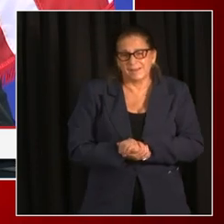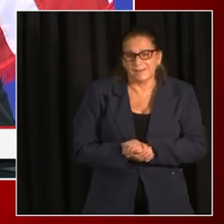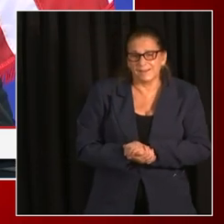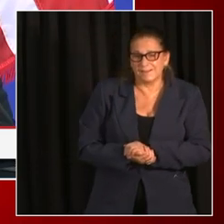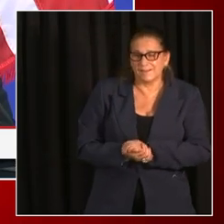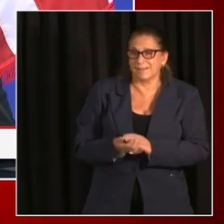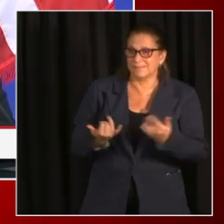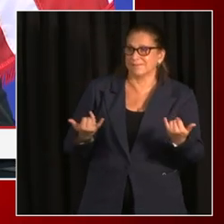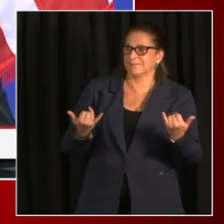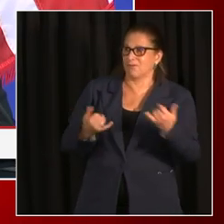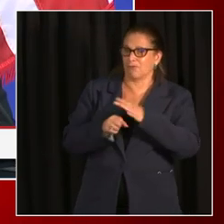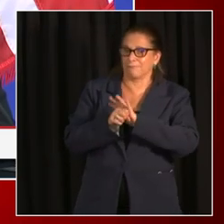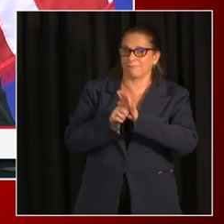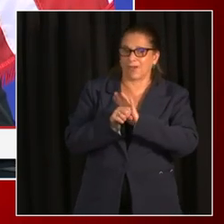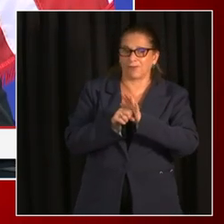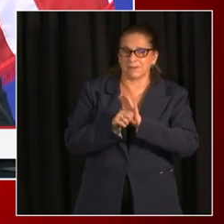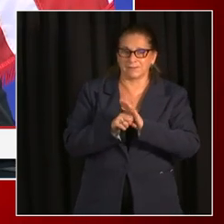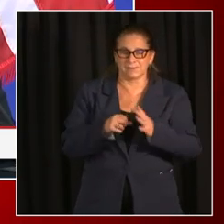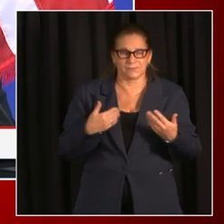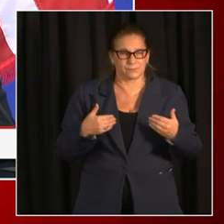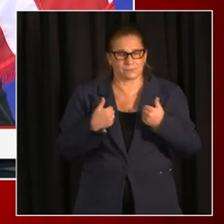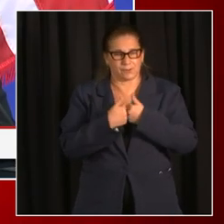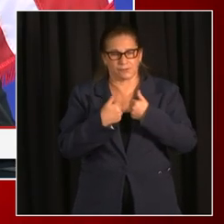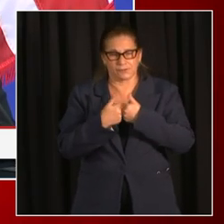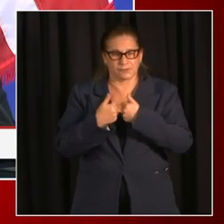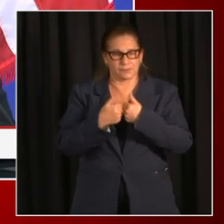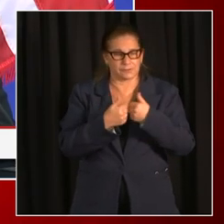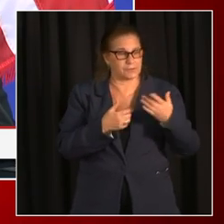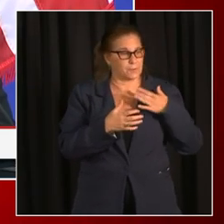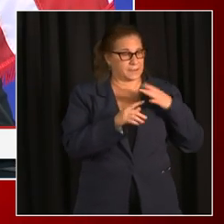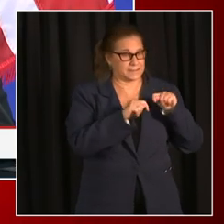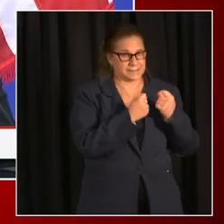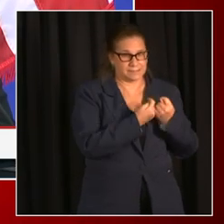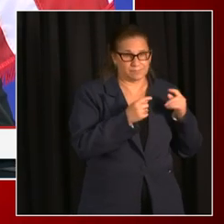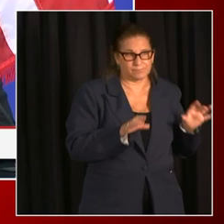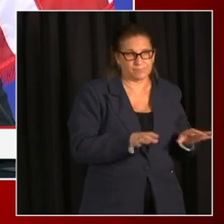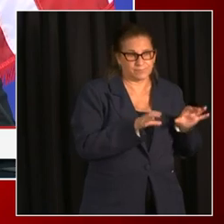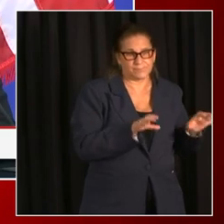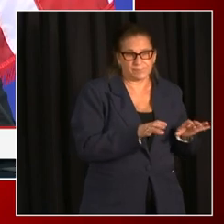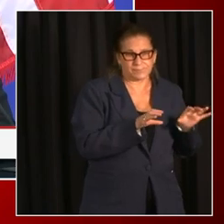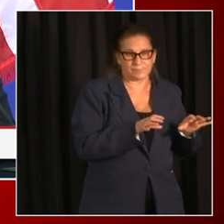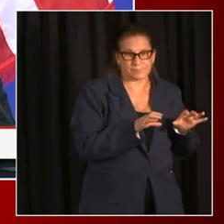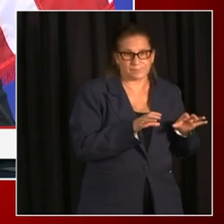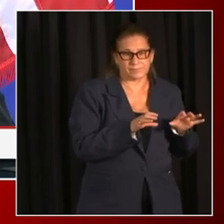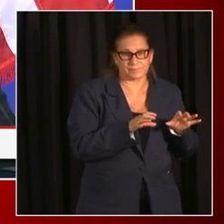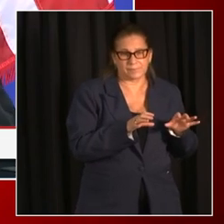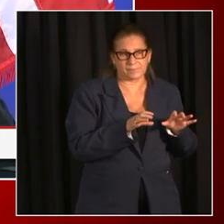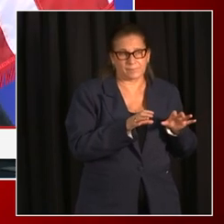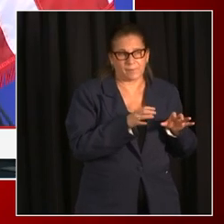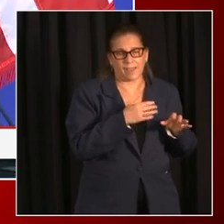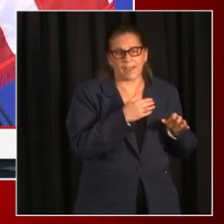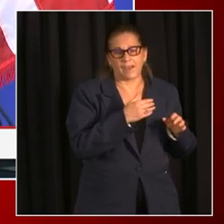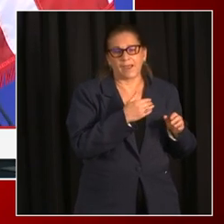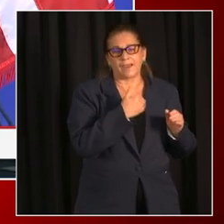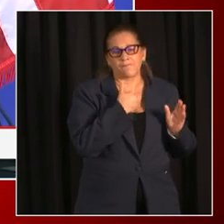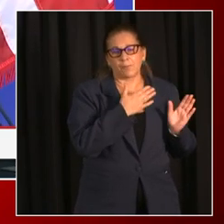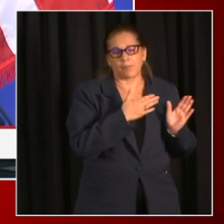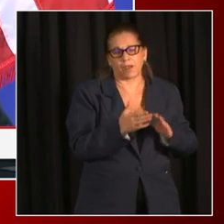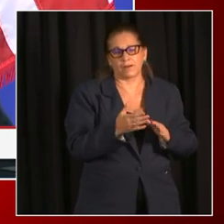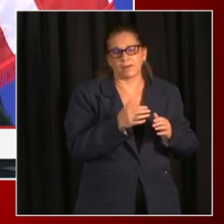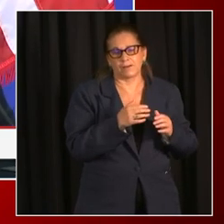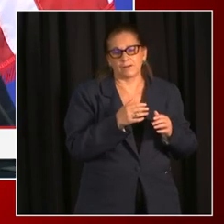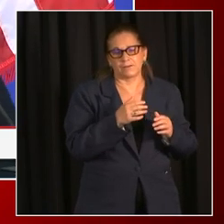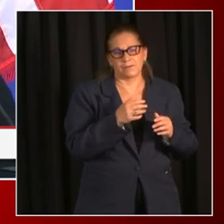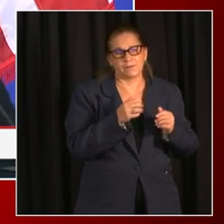unprecedented time. So one thing I've asked my team to do is to devise a plan similar to what we have done